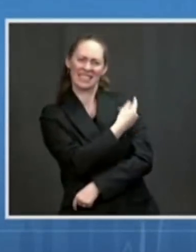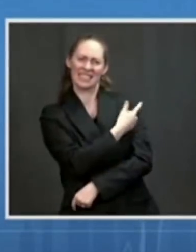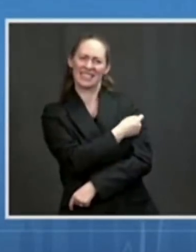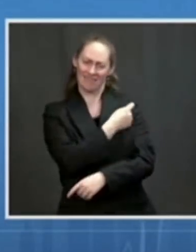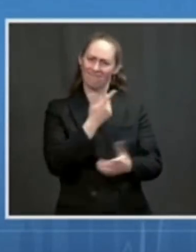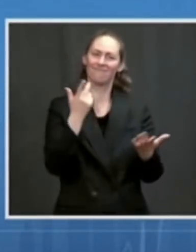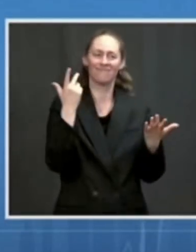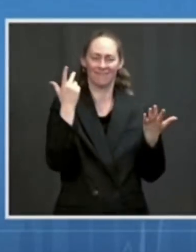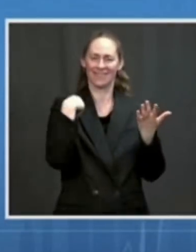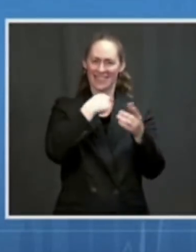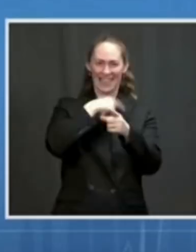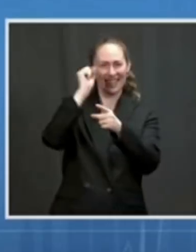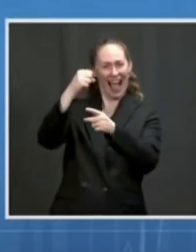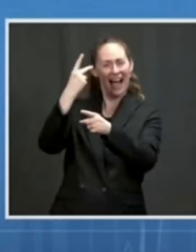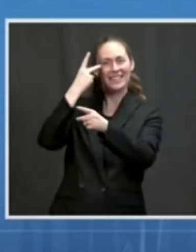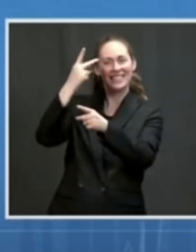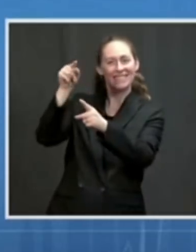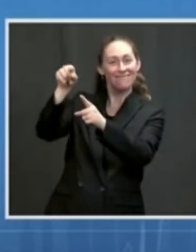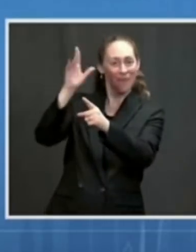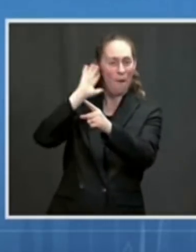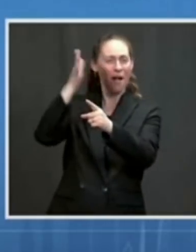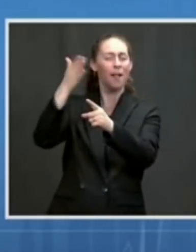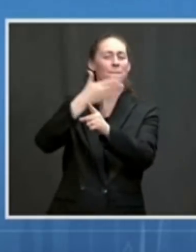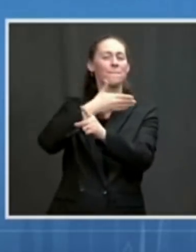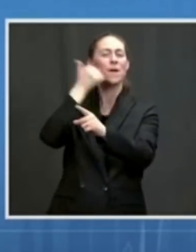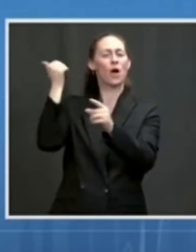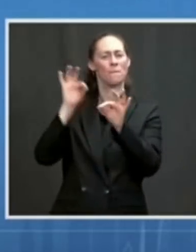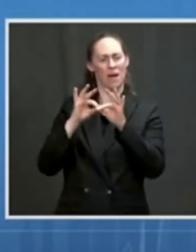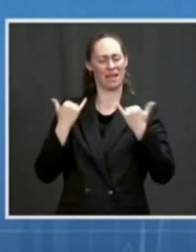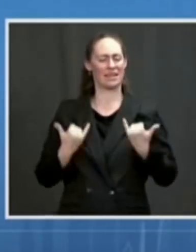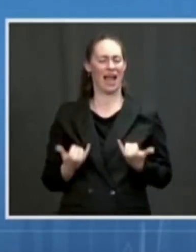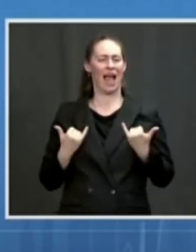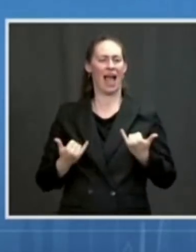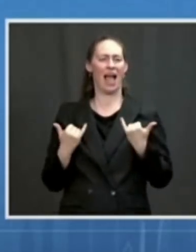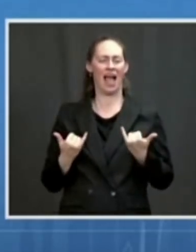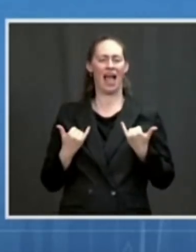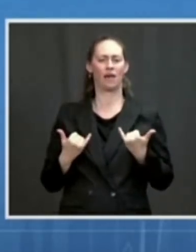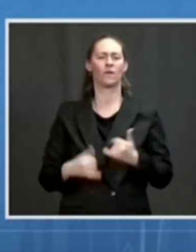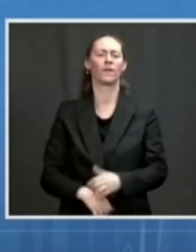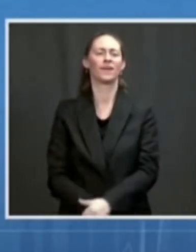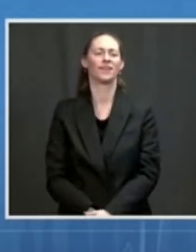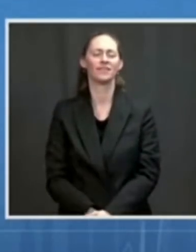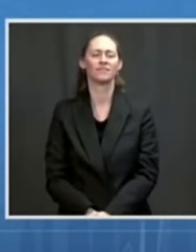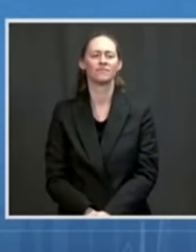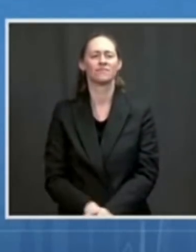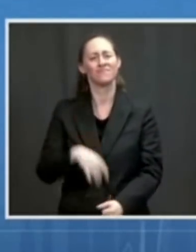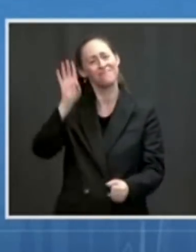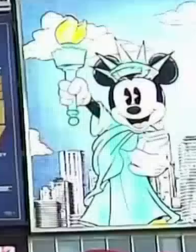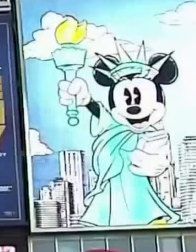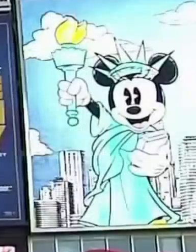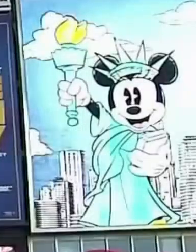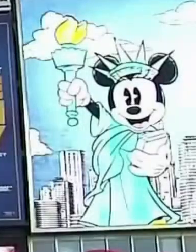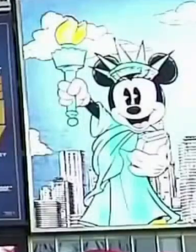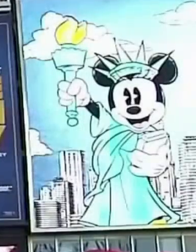models, once projecting really grim news, now offer reasons to be quite hopeful for what the summer may